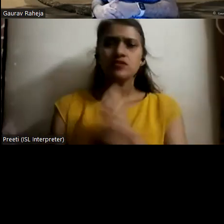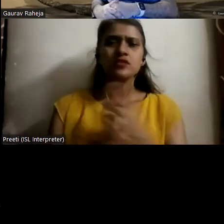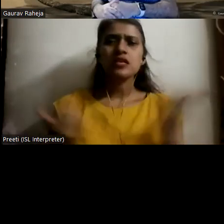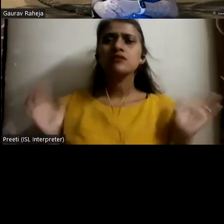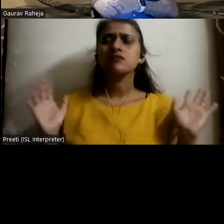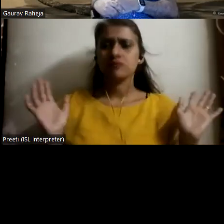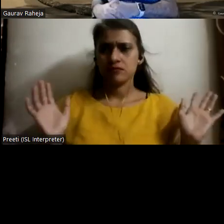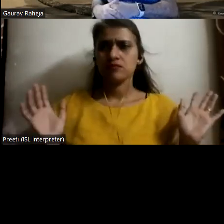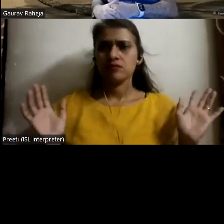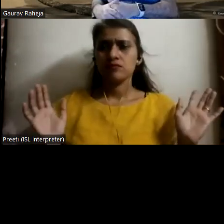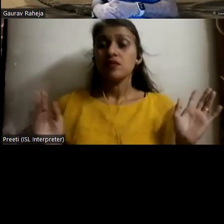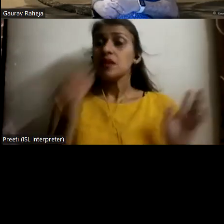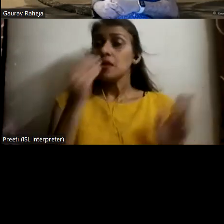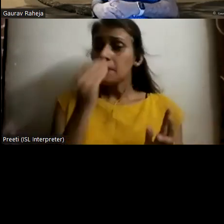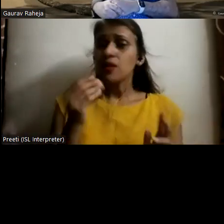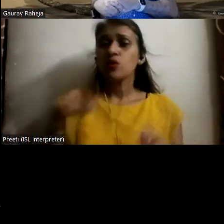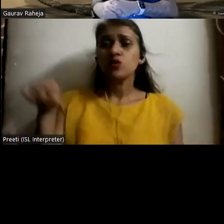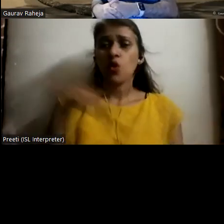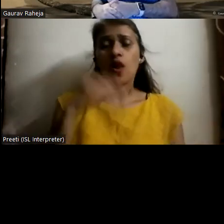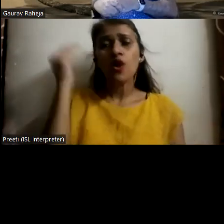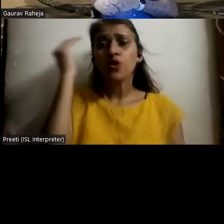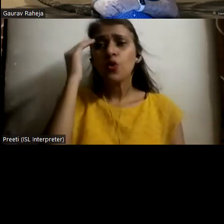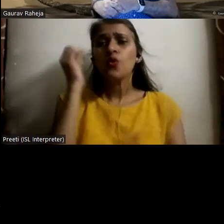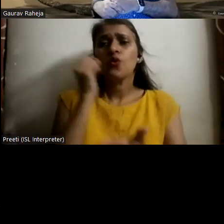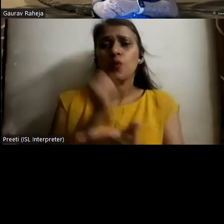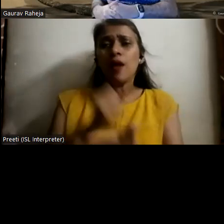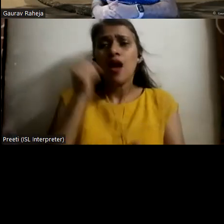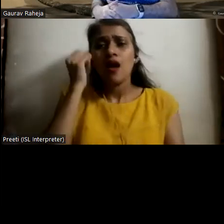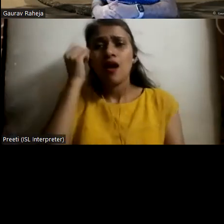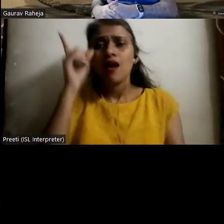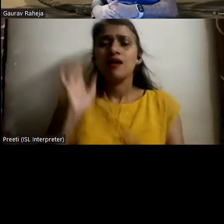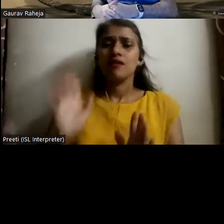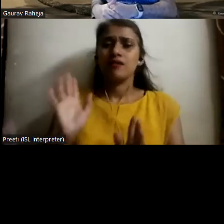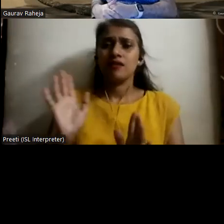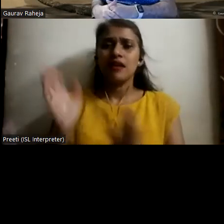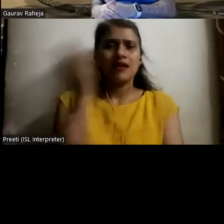understand, disability is not an external phenomenon.